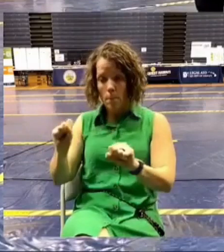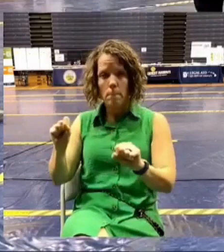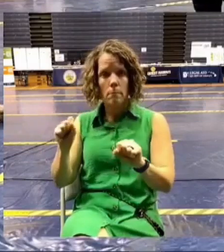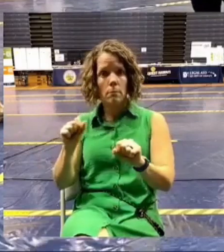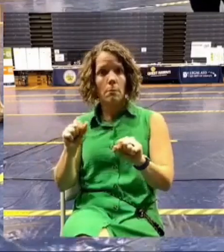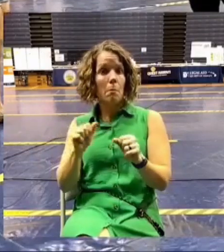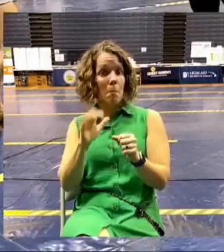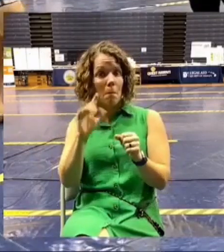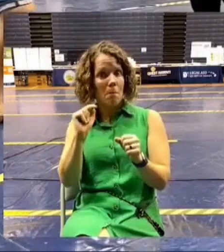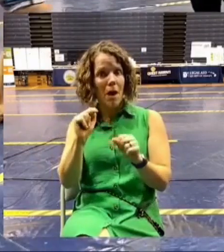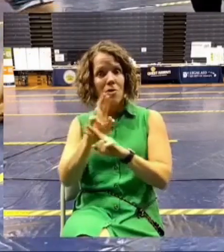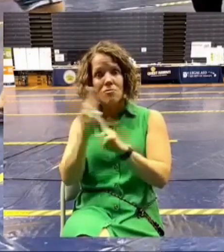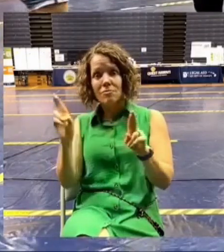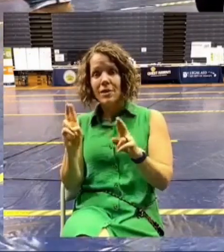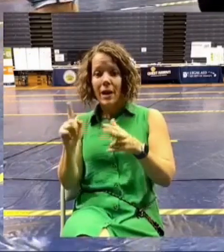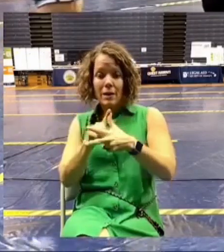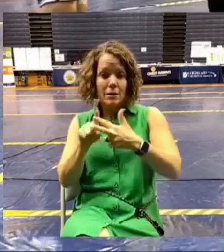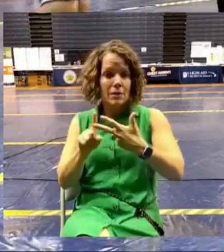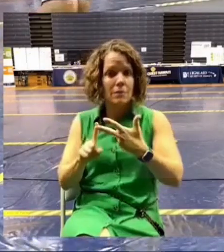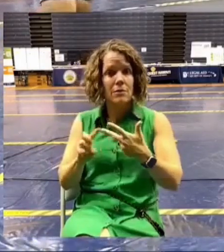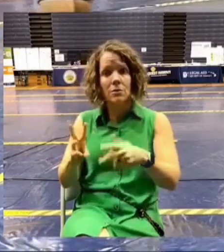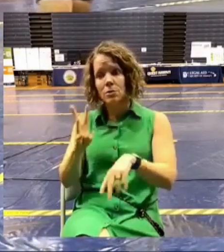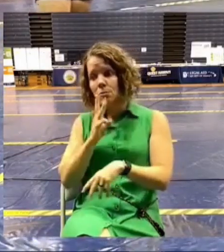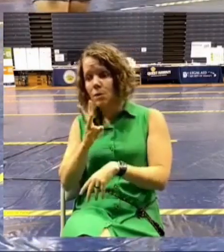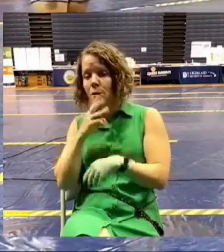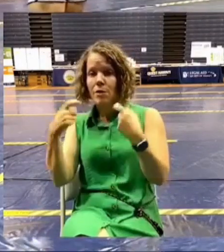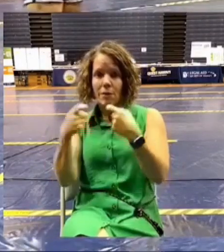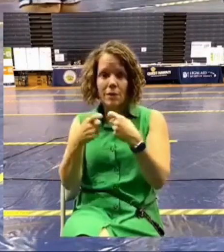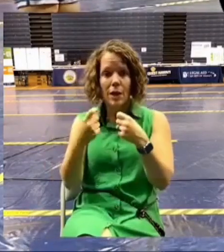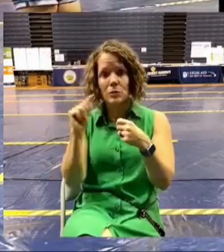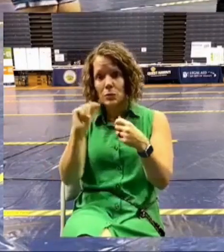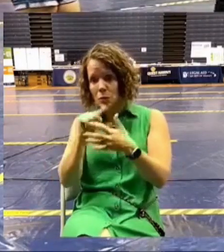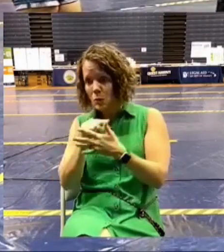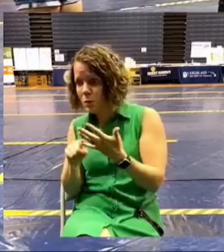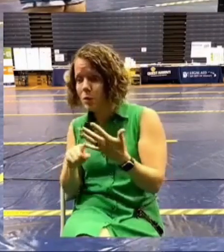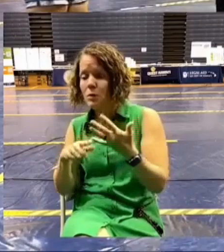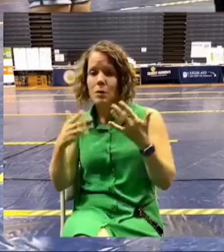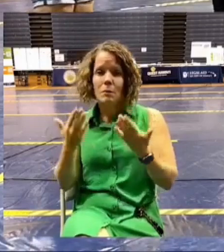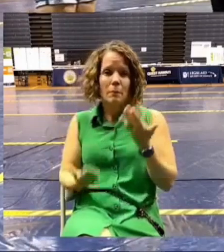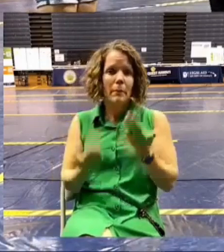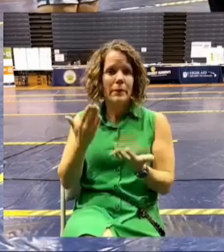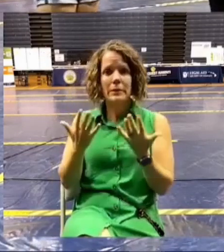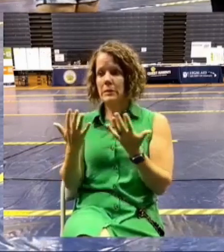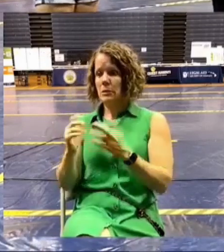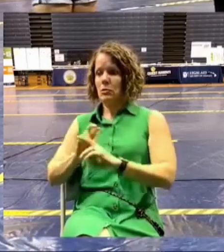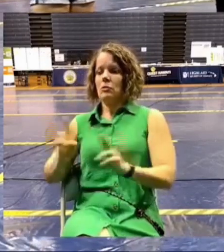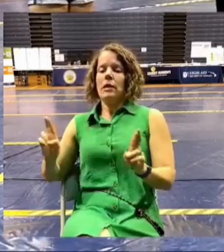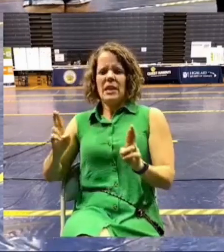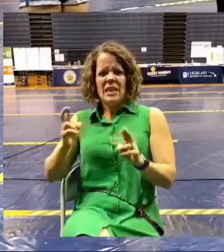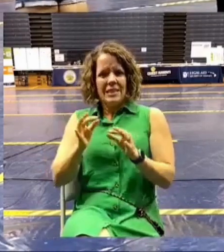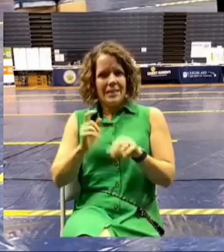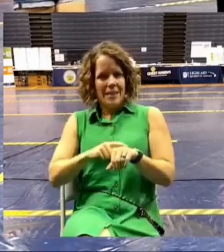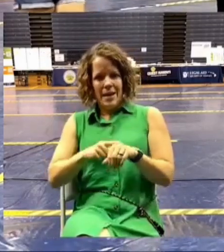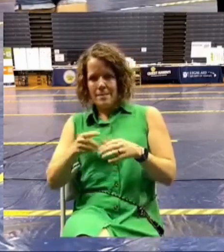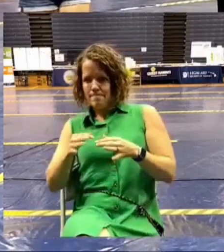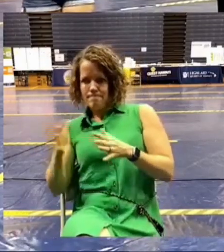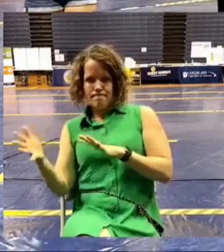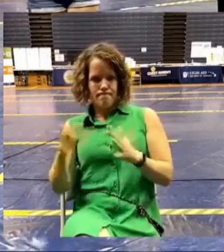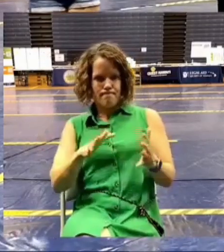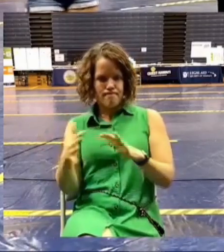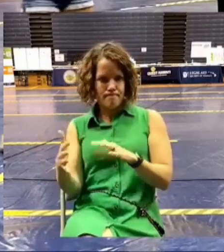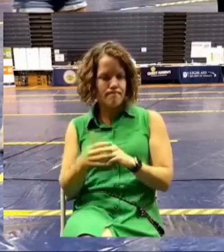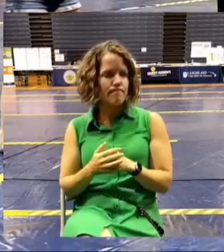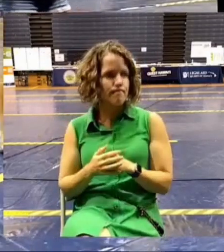possible. Thank you. Thank you, Josiah. What a wonderful way to end the Q&A session with a question about going home. We